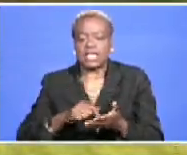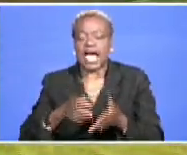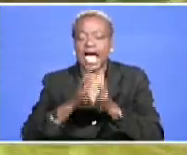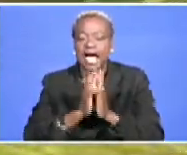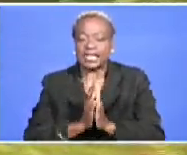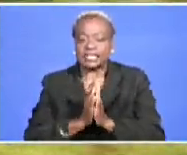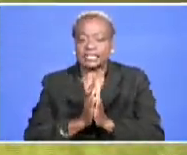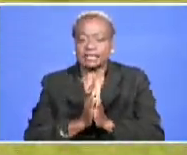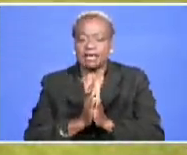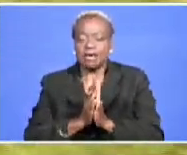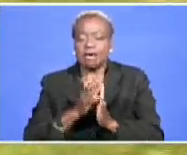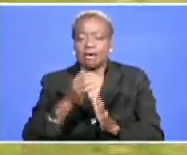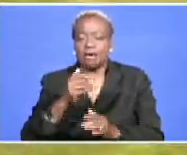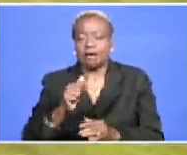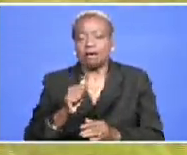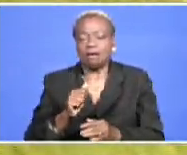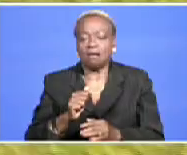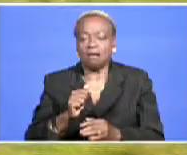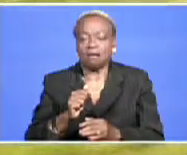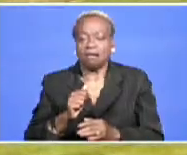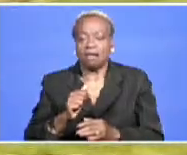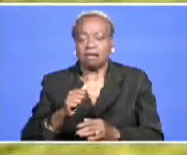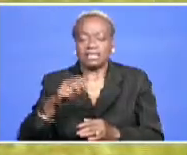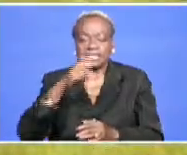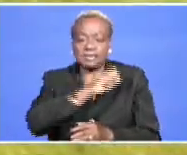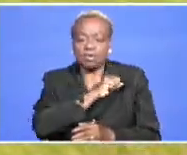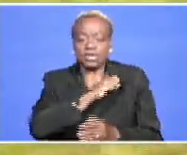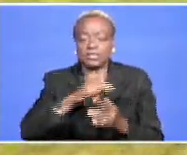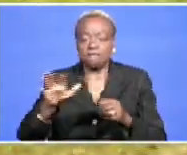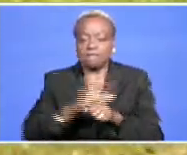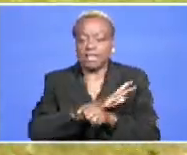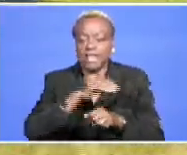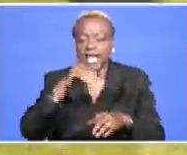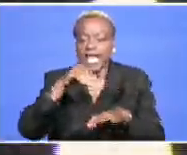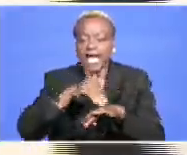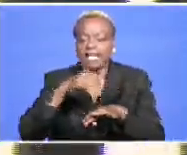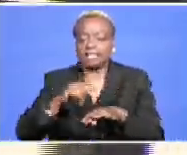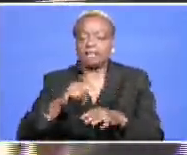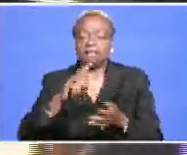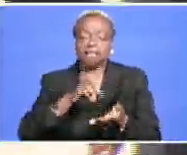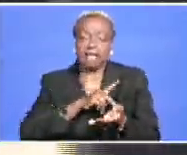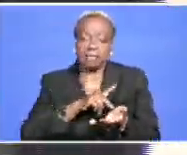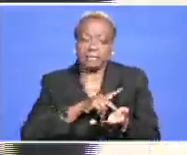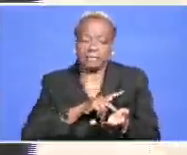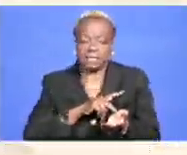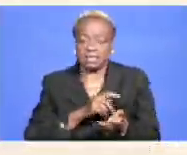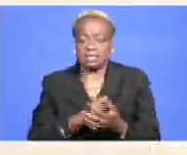at the Centerville Pharmacy. Meantime, Seymour maintains his innocence and is set to stand trial in May.